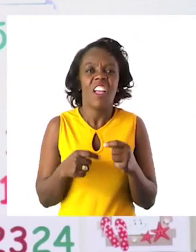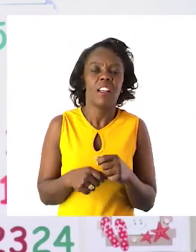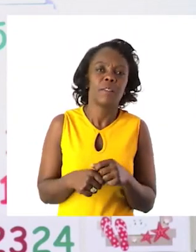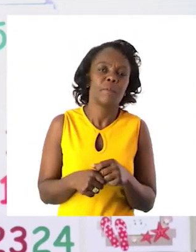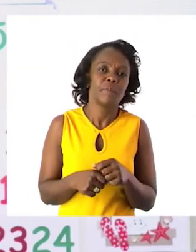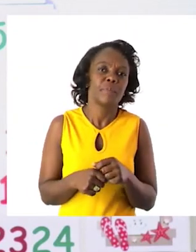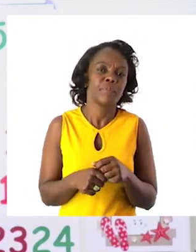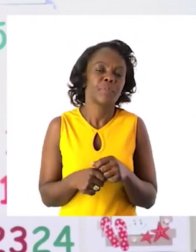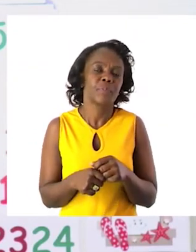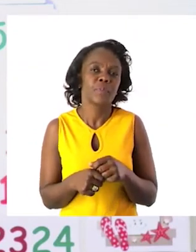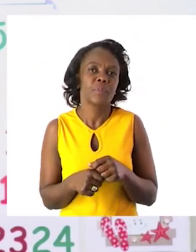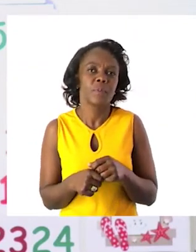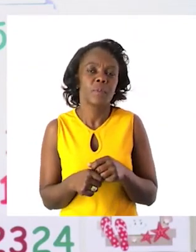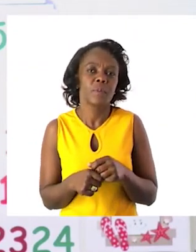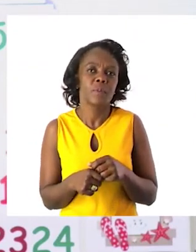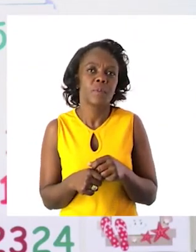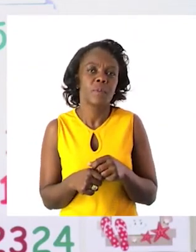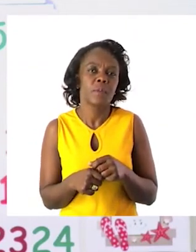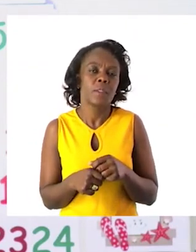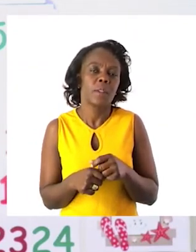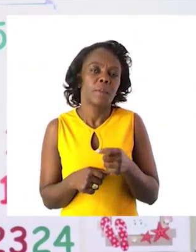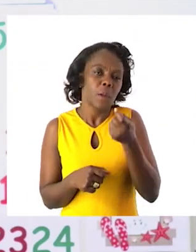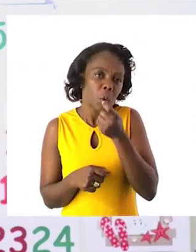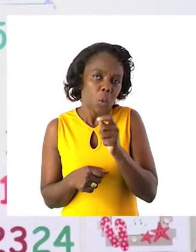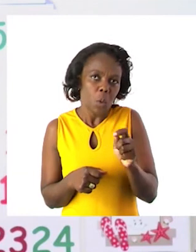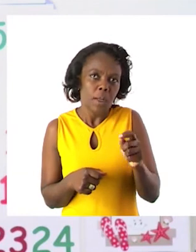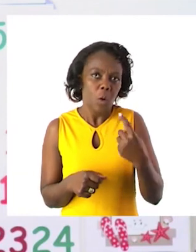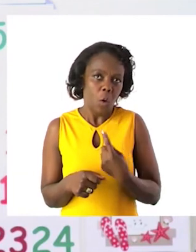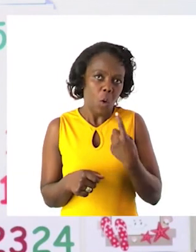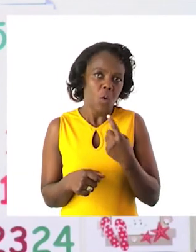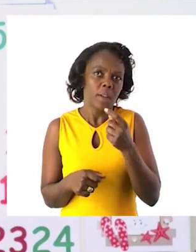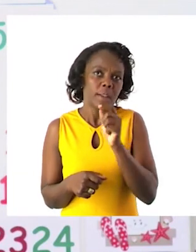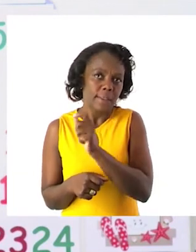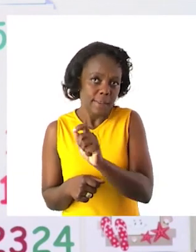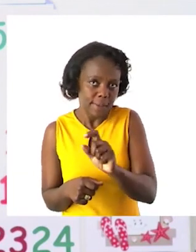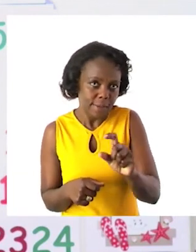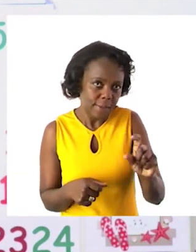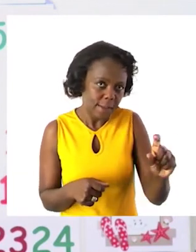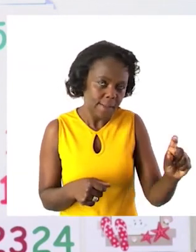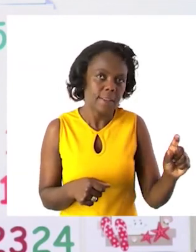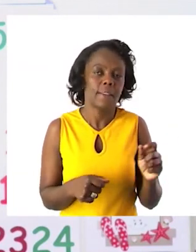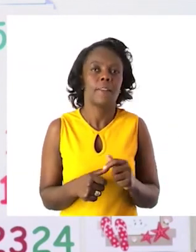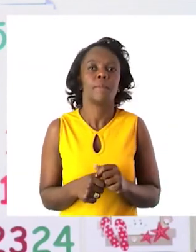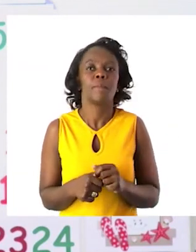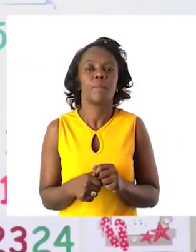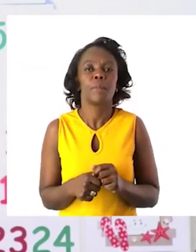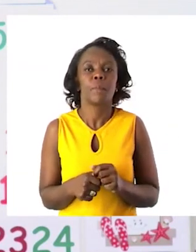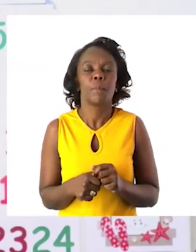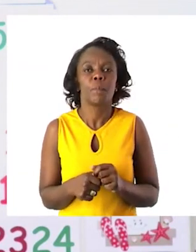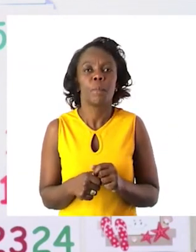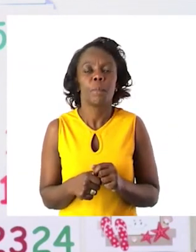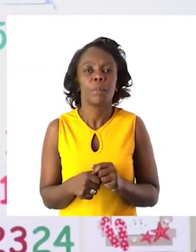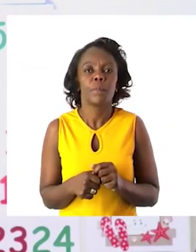a shark. And then if I construct my own sentence, then I put it in the sentence like that. The shark has